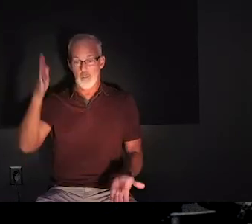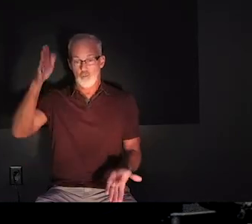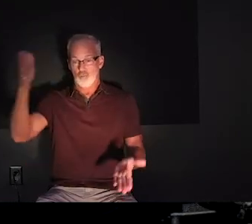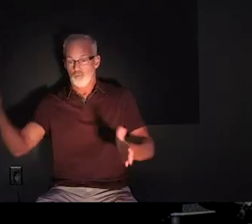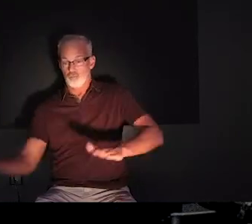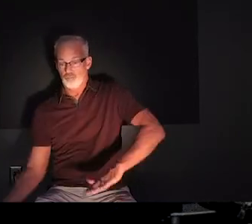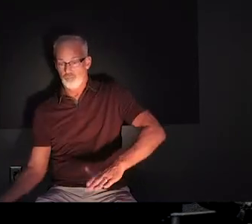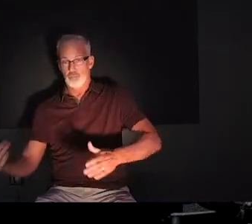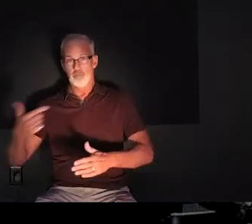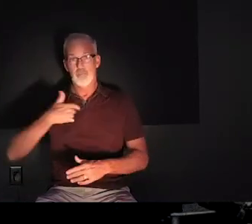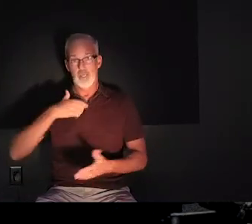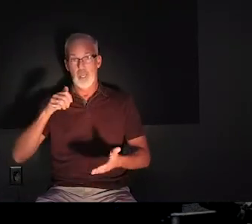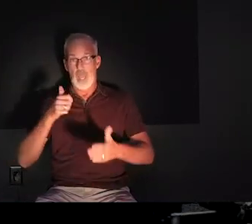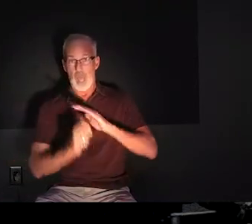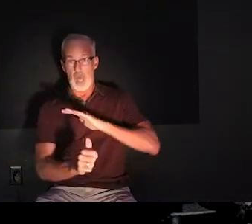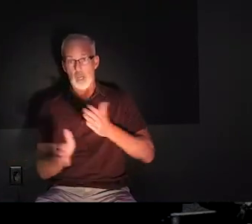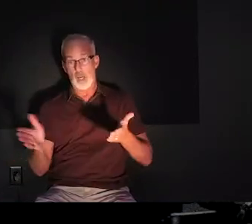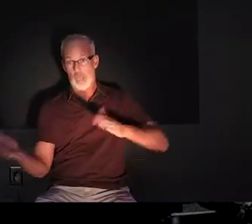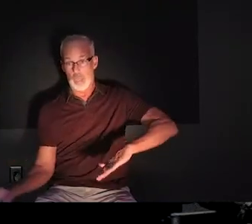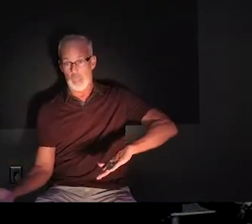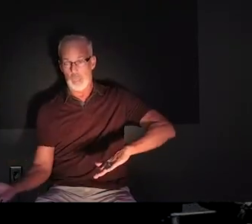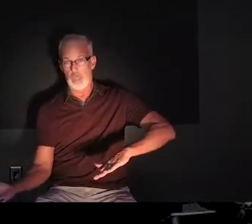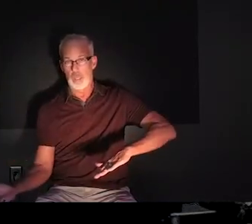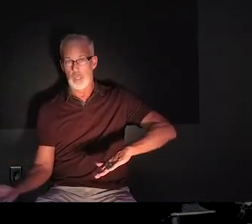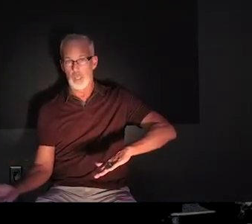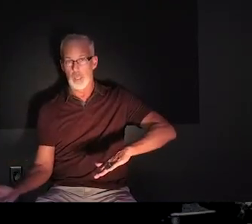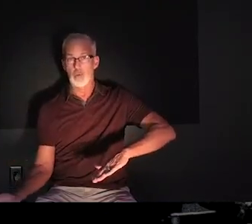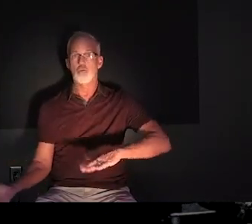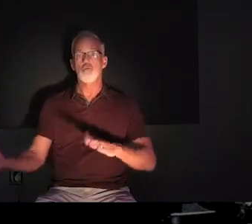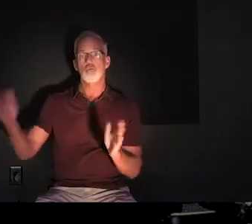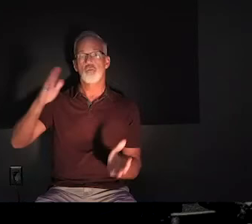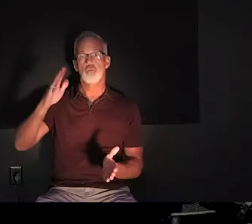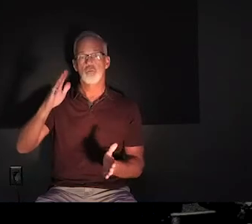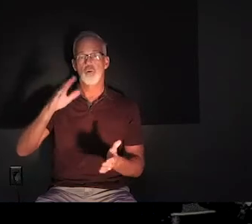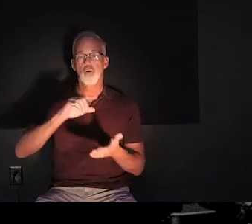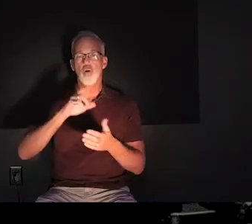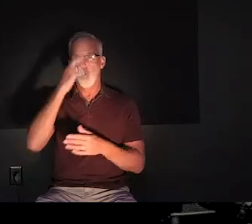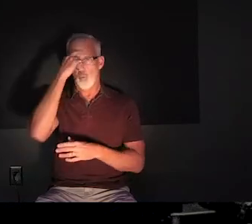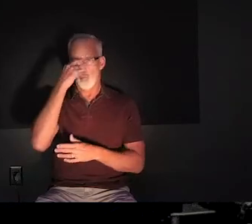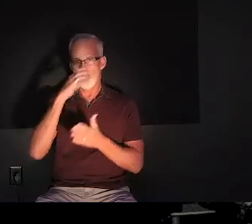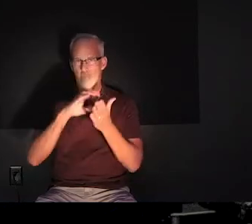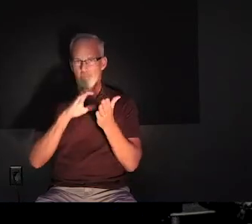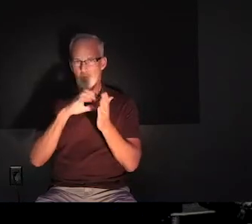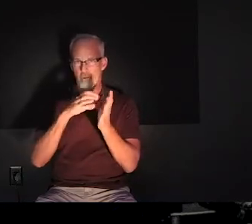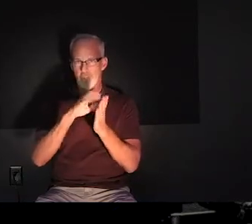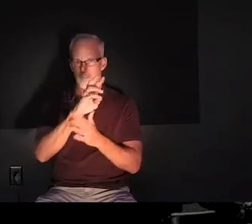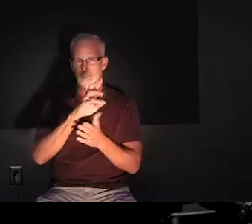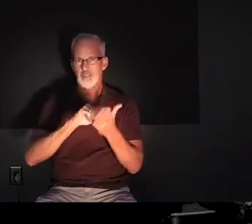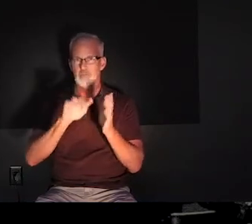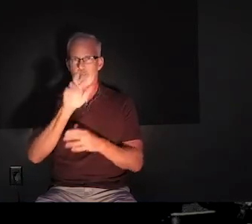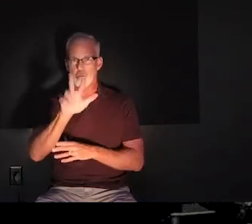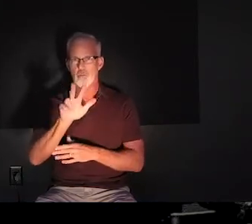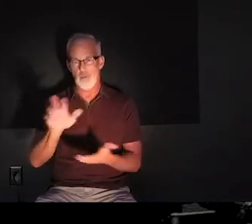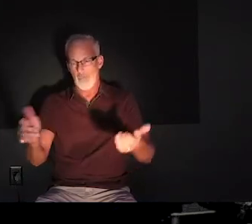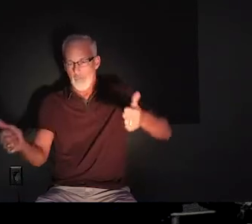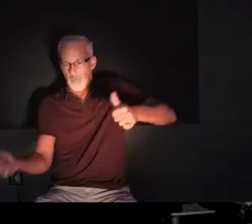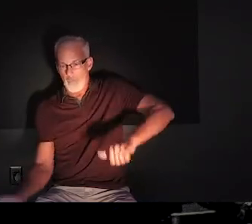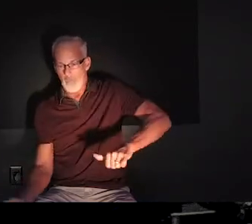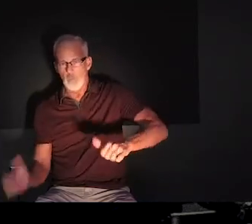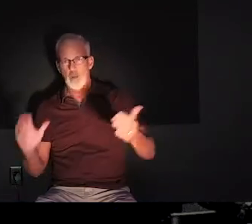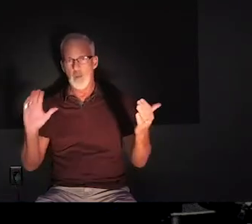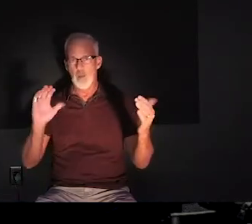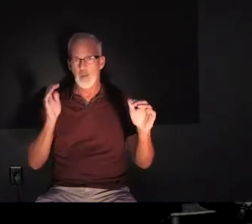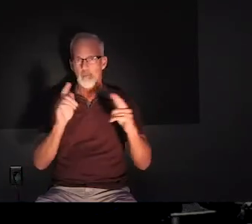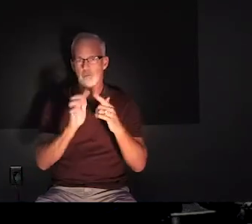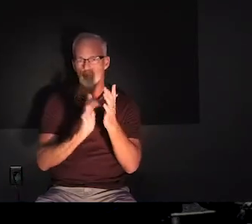that water, I am living out Romans chapter 6, verse 3. I am going underneath that water,